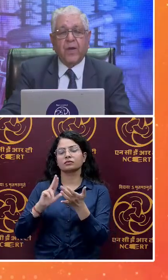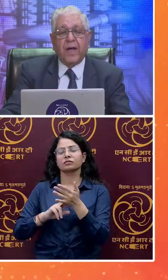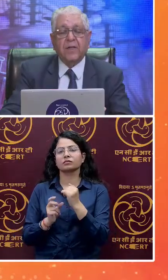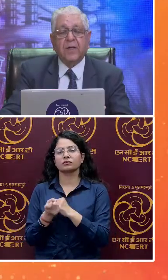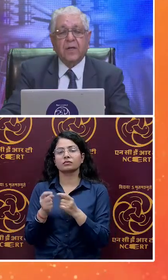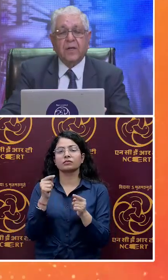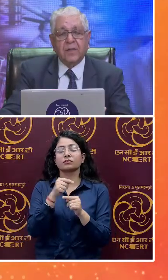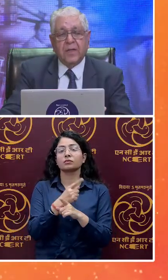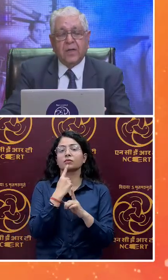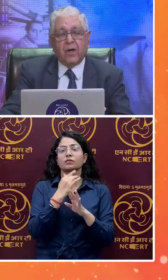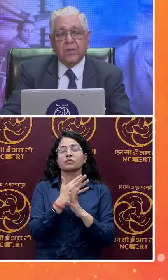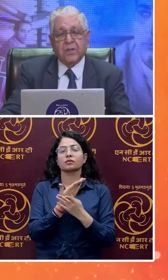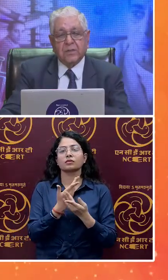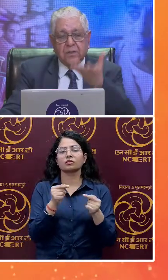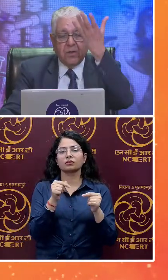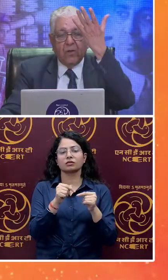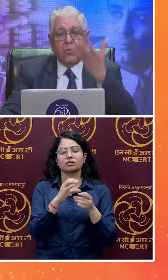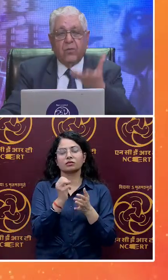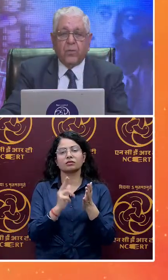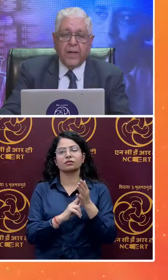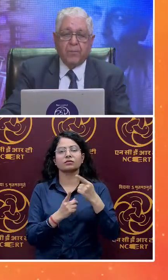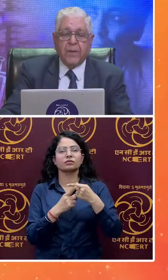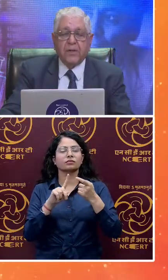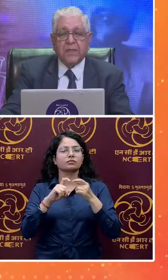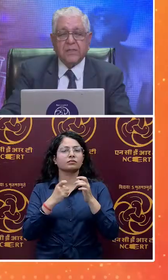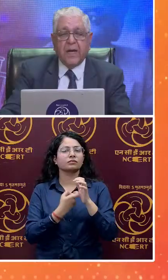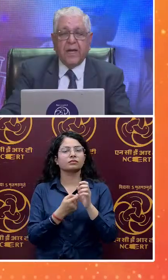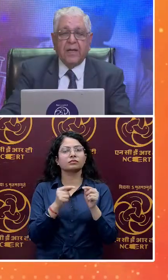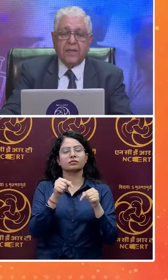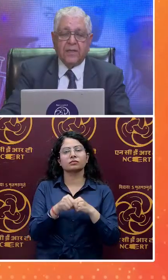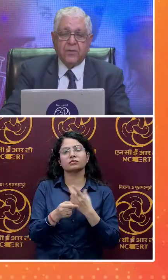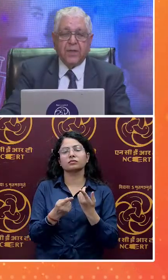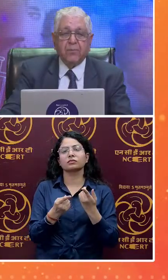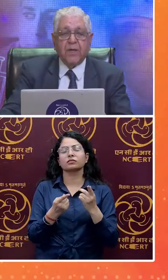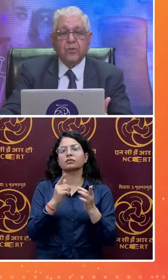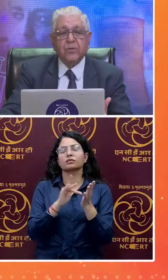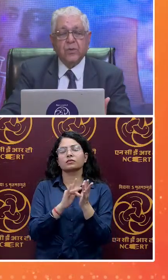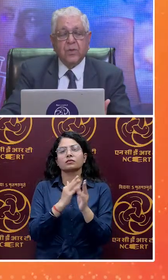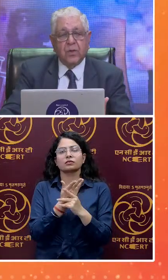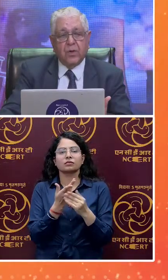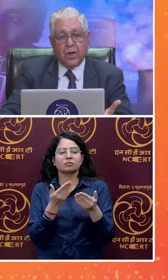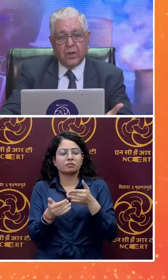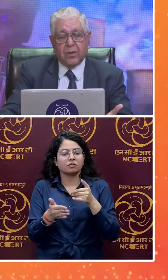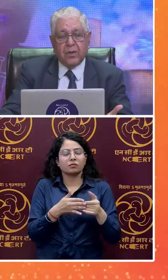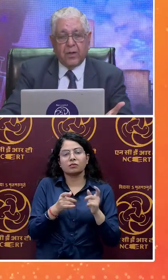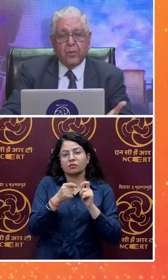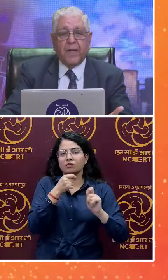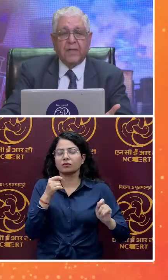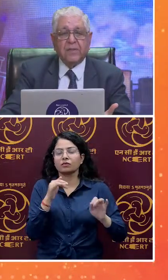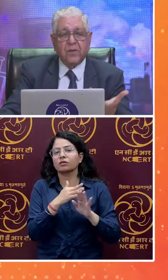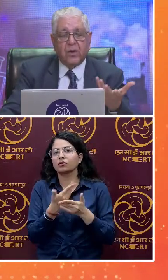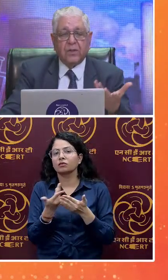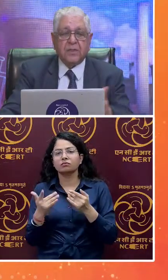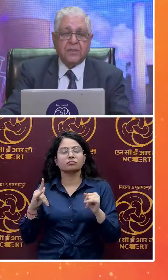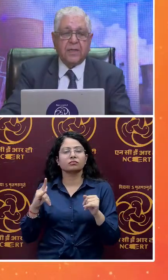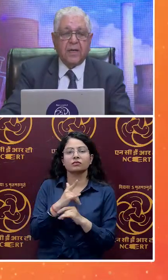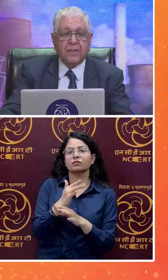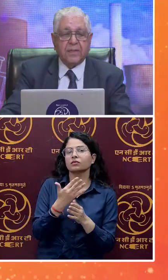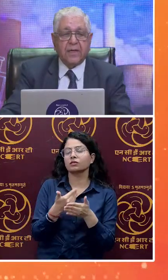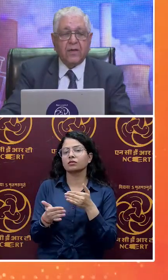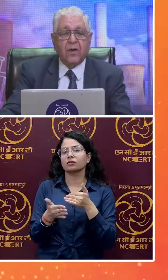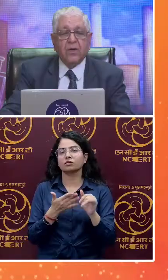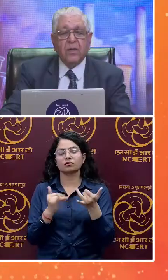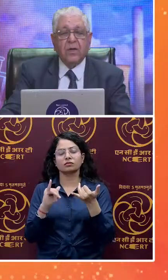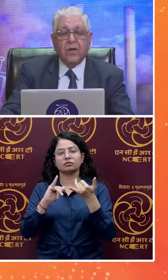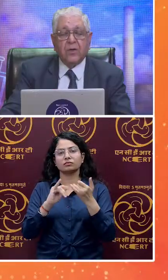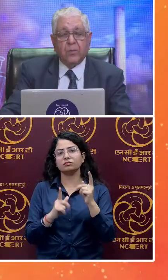have to fly the counters way up into the sky, either using balloons or aeroplanes or the satellites